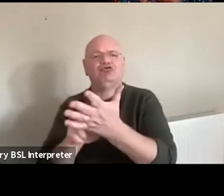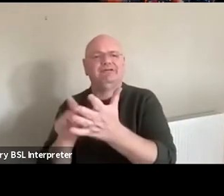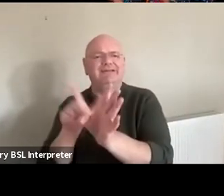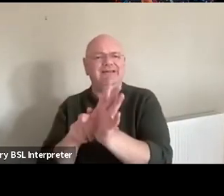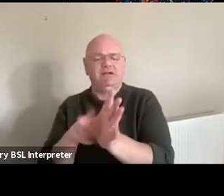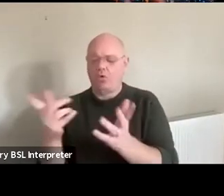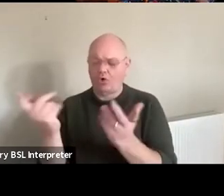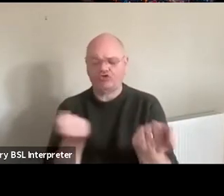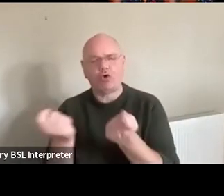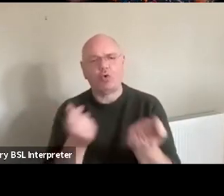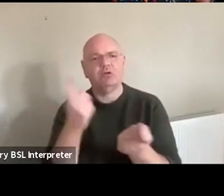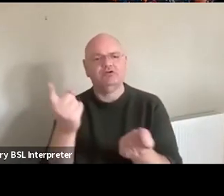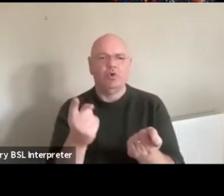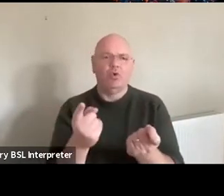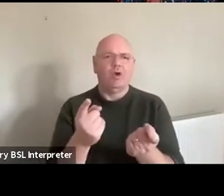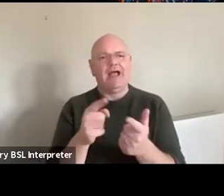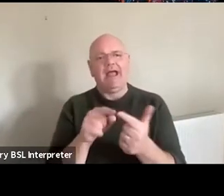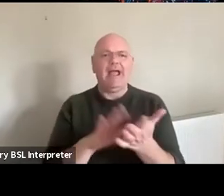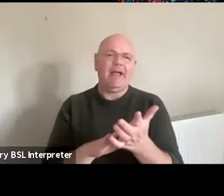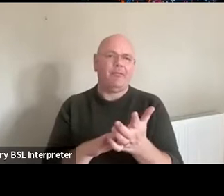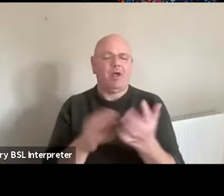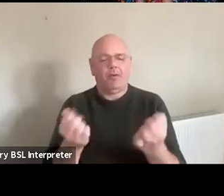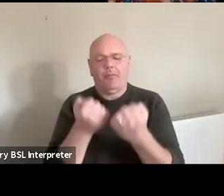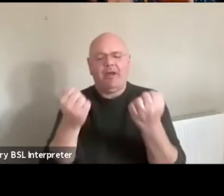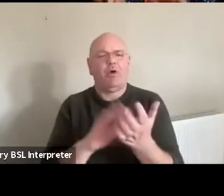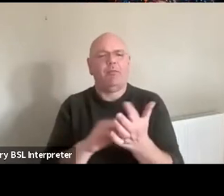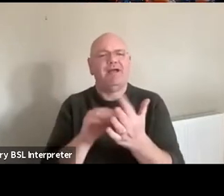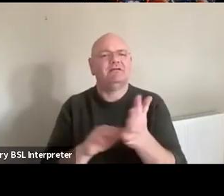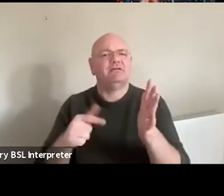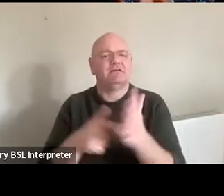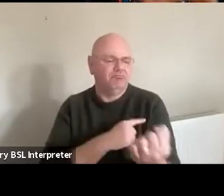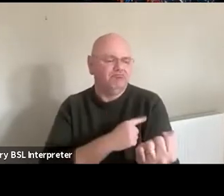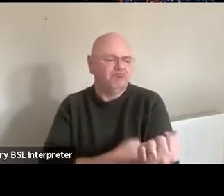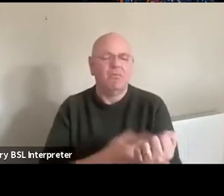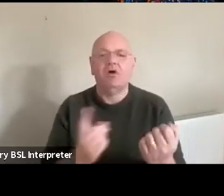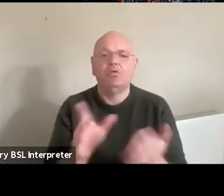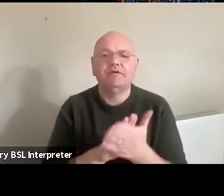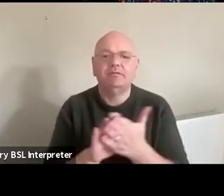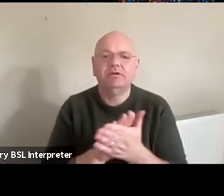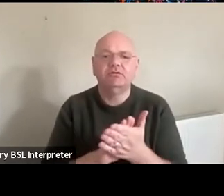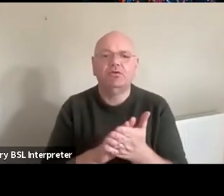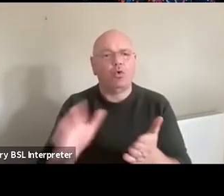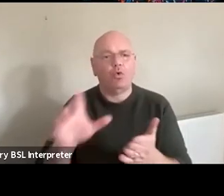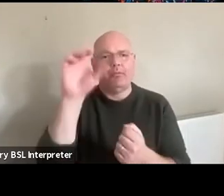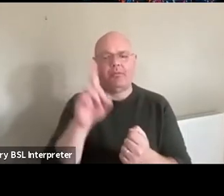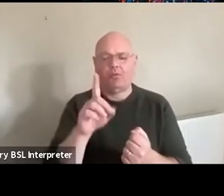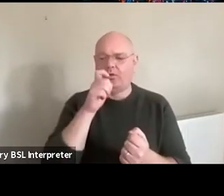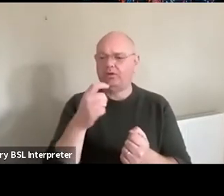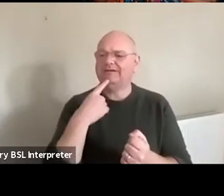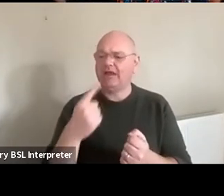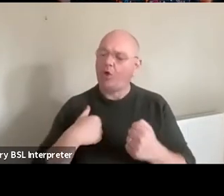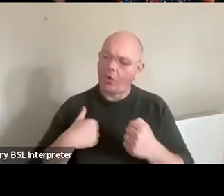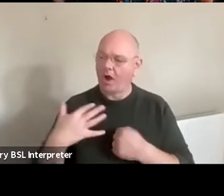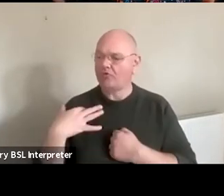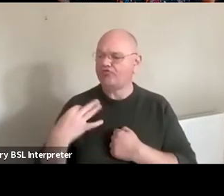they move throughout consumer culture and marketing, and what it means when we hear people say that they're speaking on behalf of those who